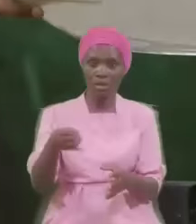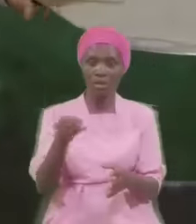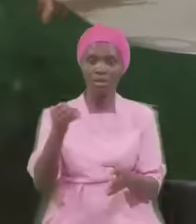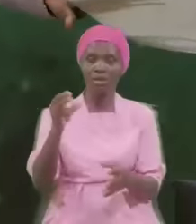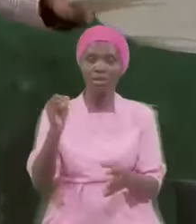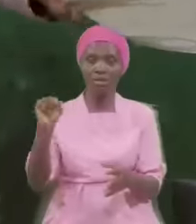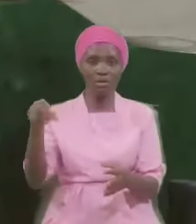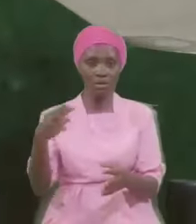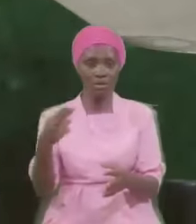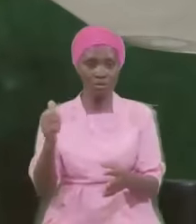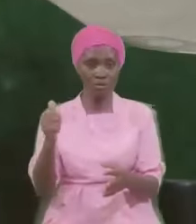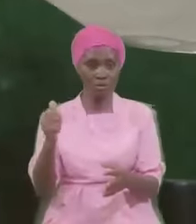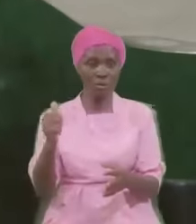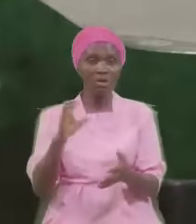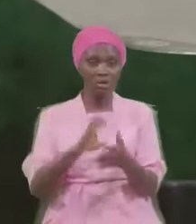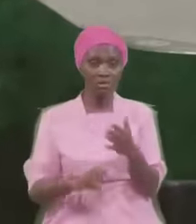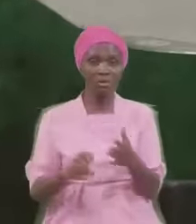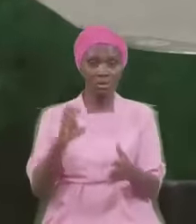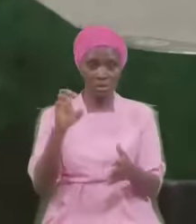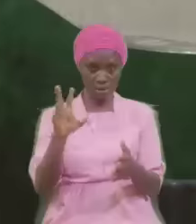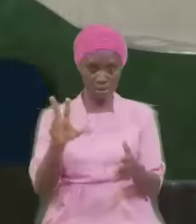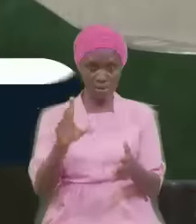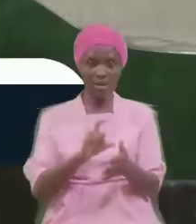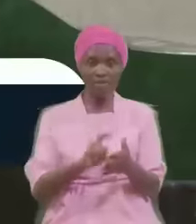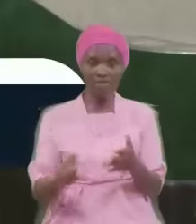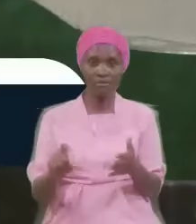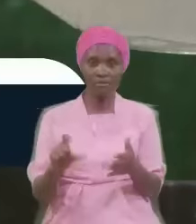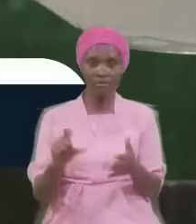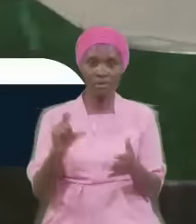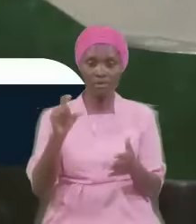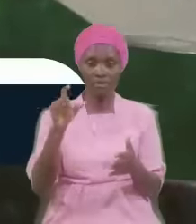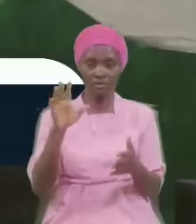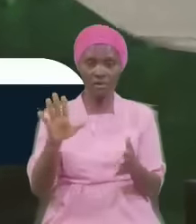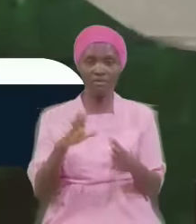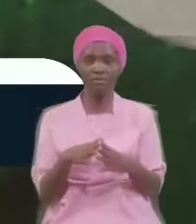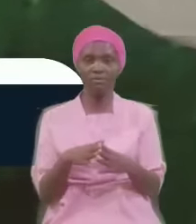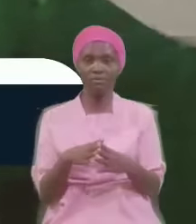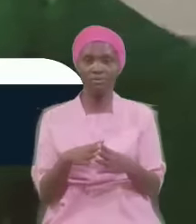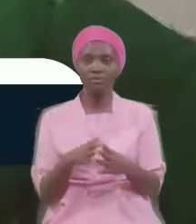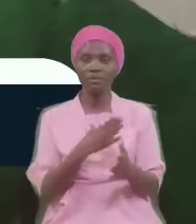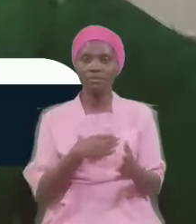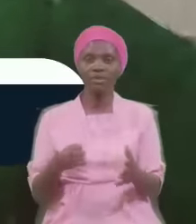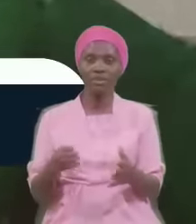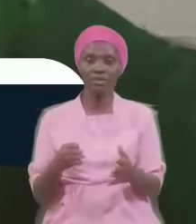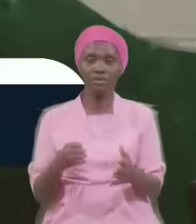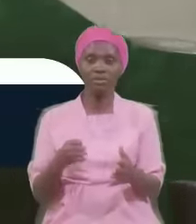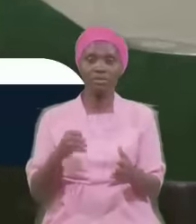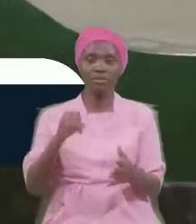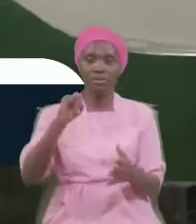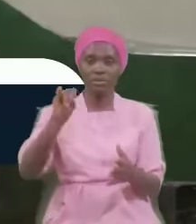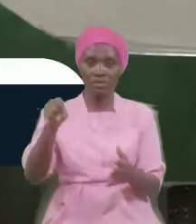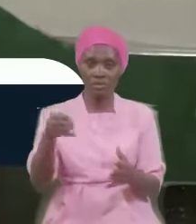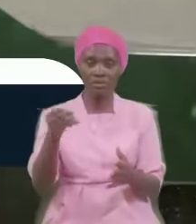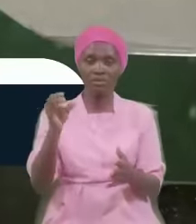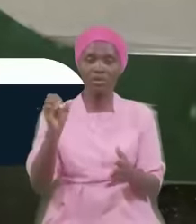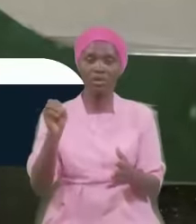I'm reading from verse 5. Joshua chapter 3, we're looking at verse 5. And Joshua said unto